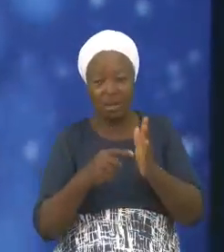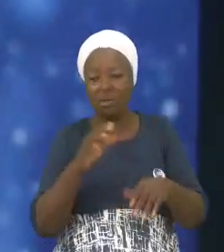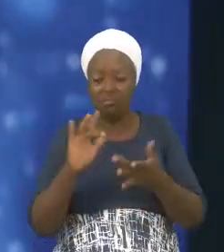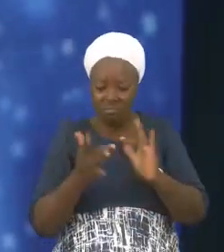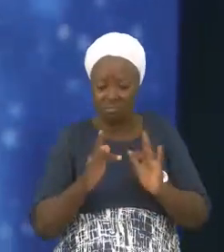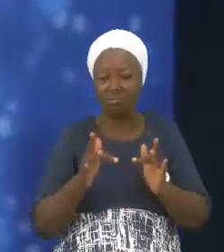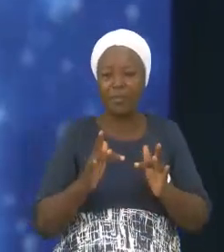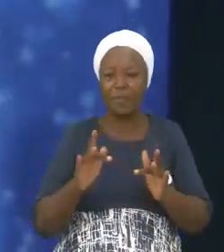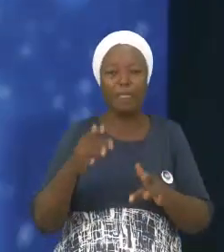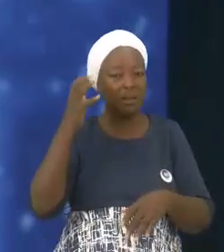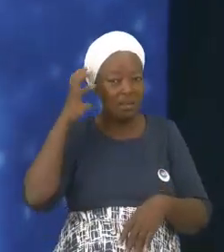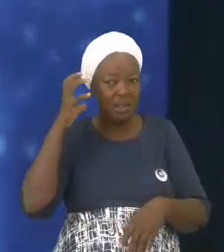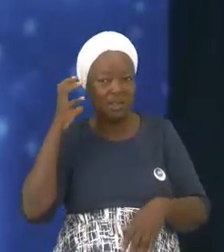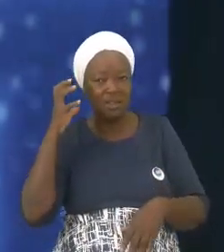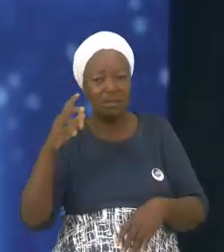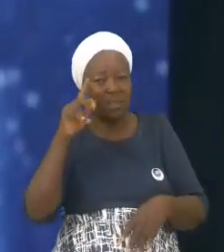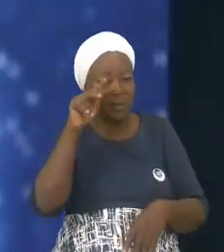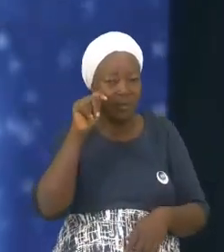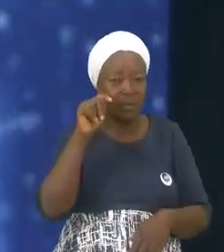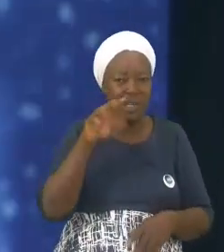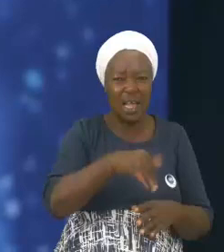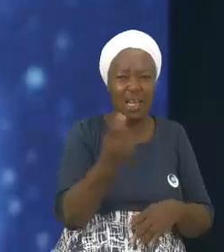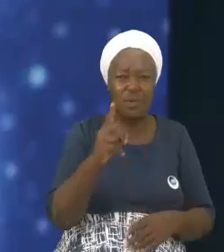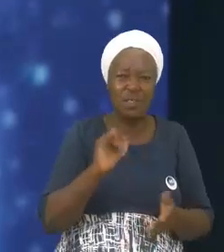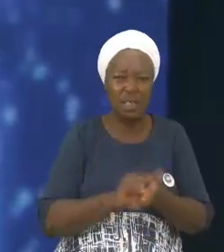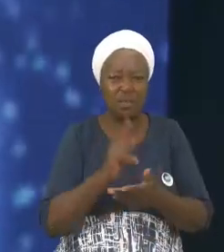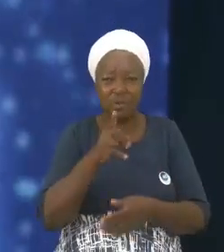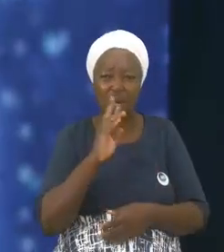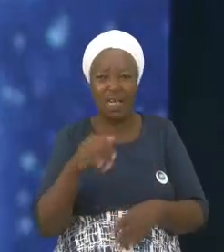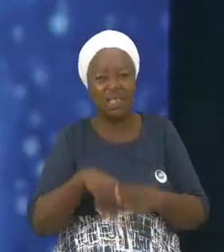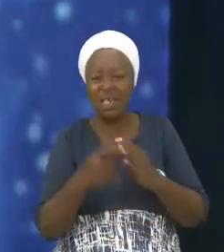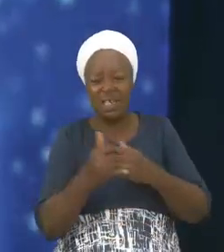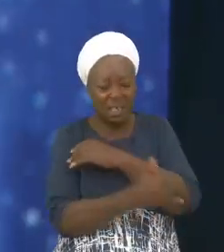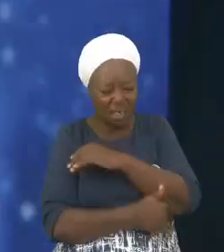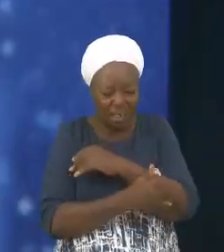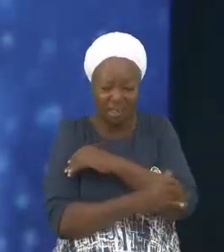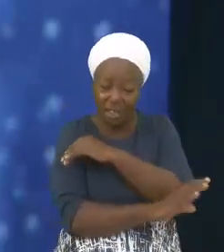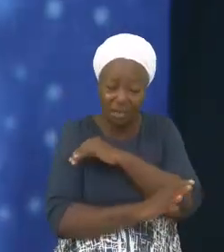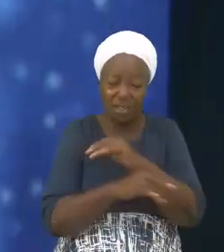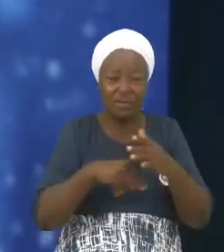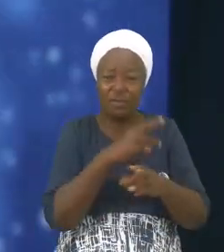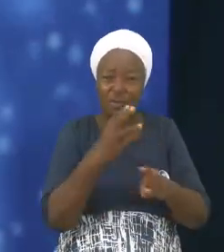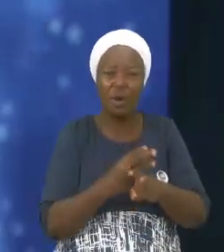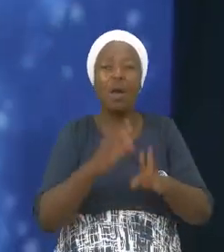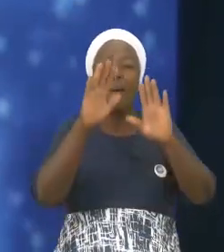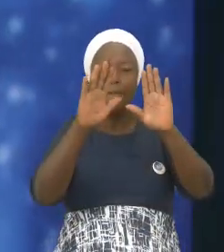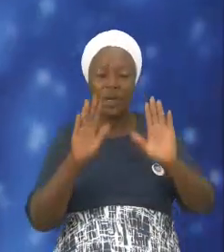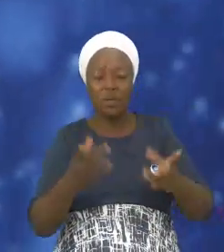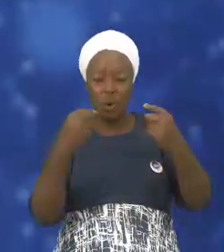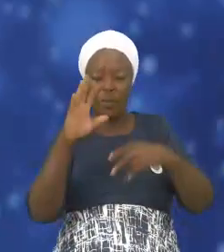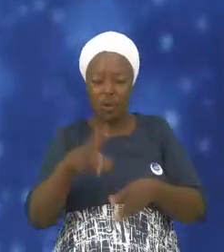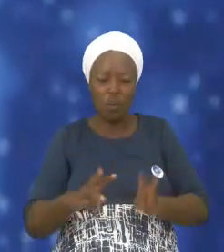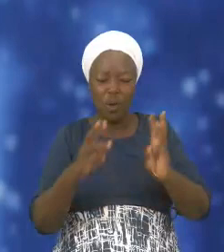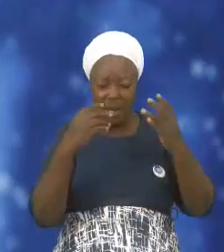radio, over the television, anywhere you are, in any city, any country of the world, miracle coming your way right